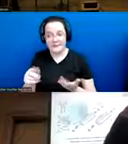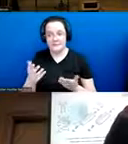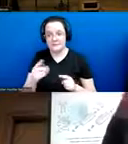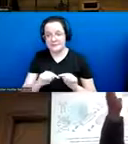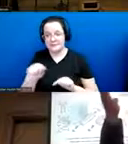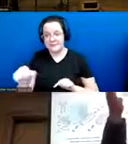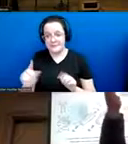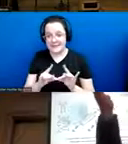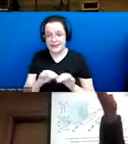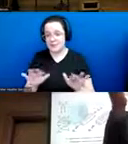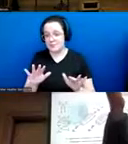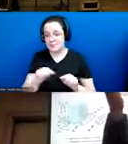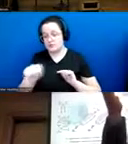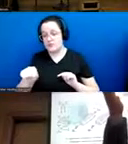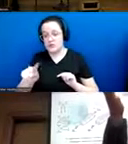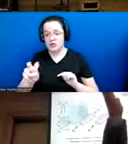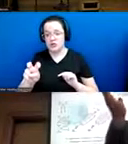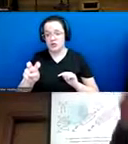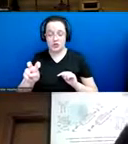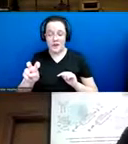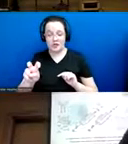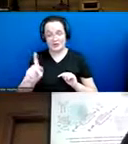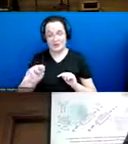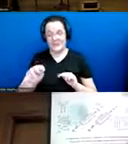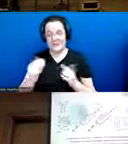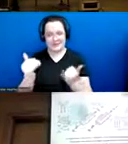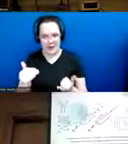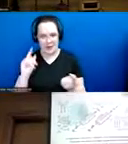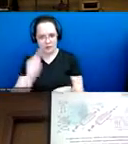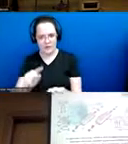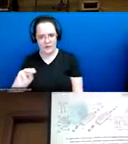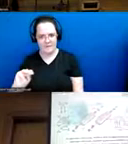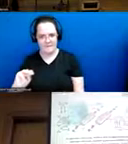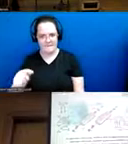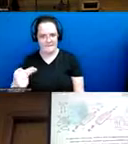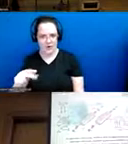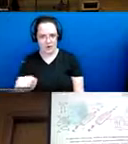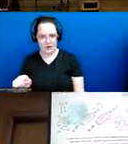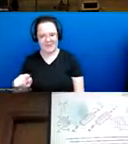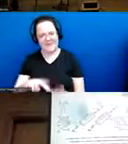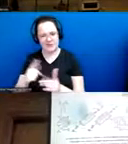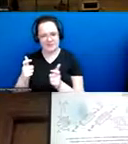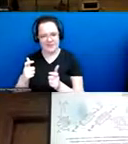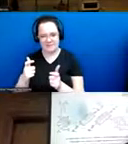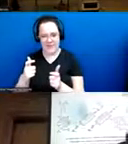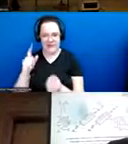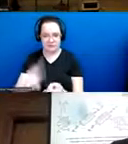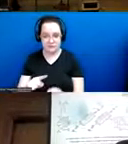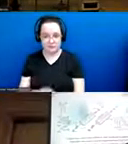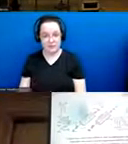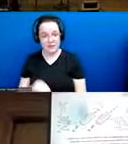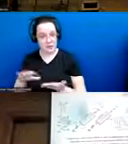kilometers with a rate of maybe megahertz instead of gigahertz. Mm-hmm. So you always pay in speed. Do you have a way of compensating for that? Yes, that's what it's